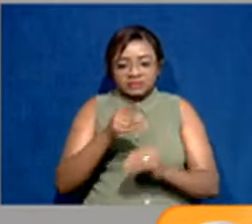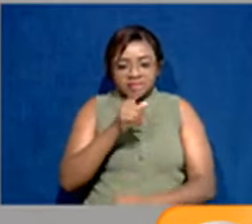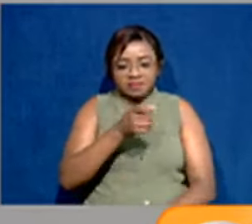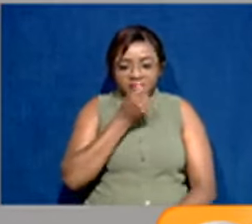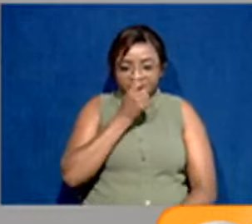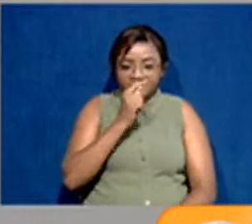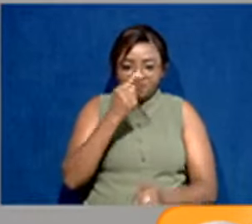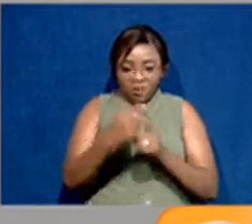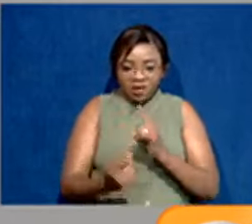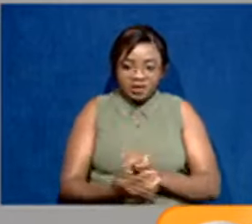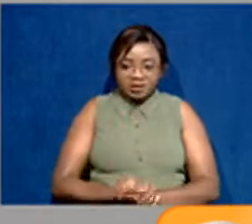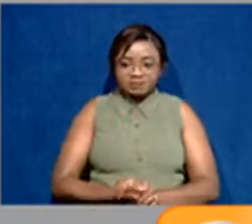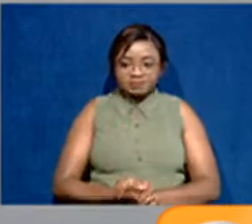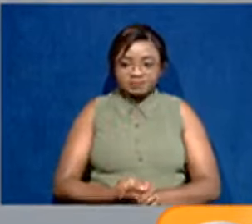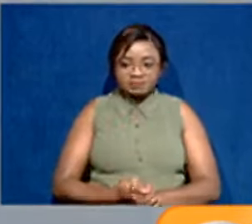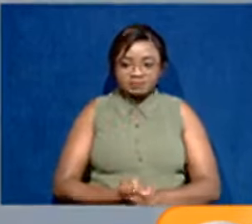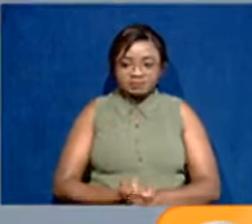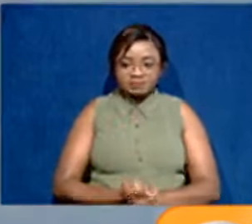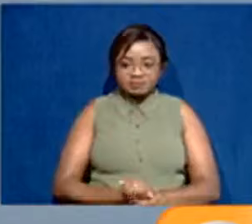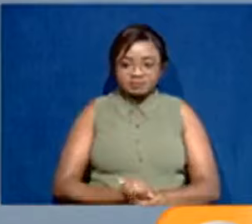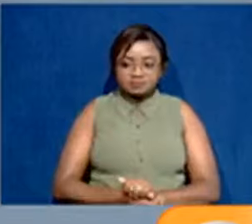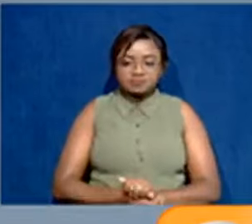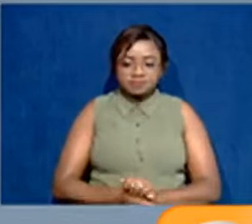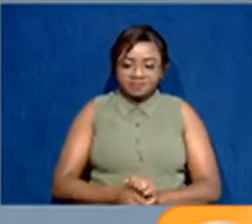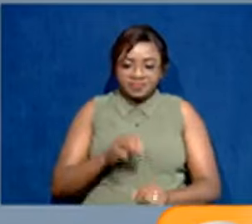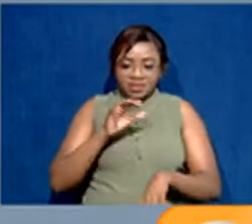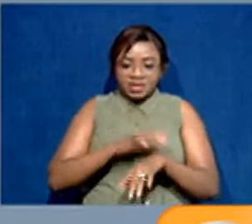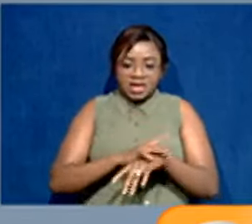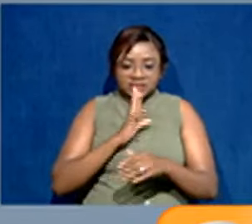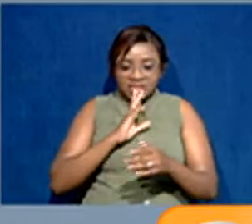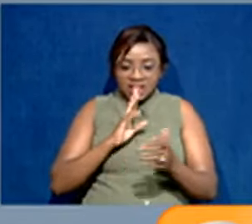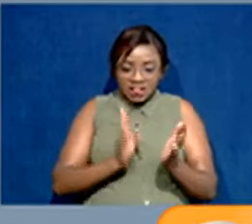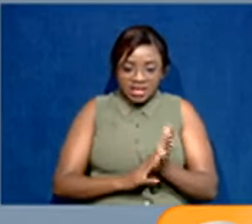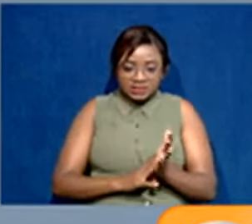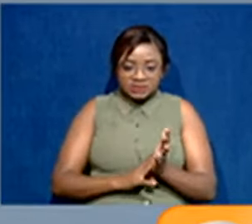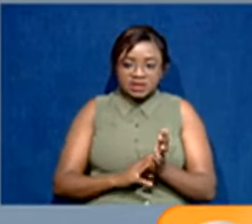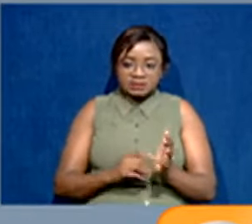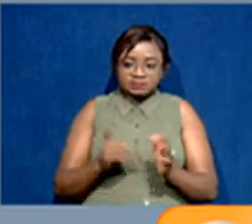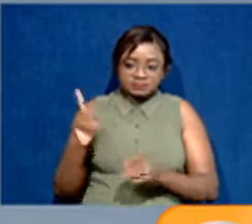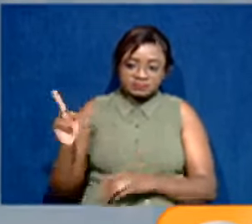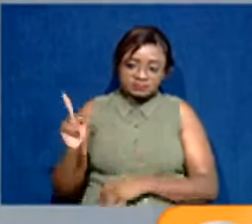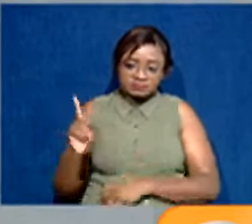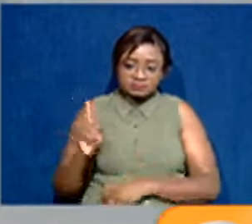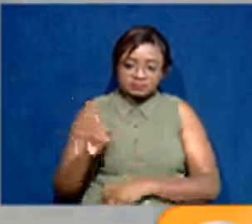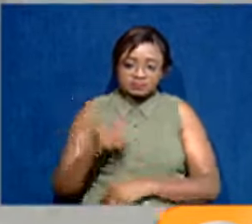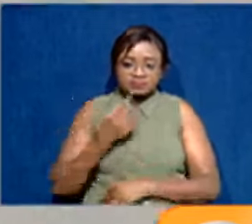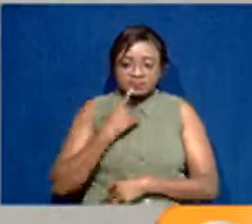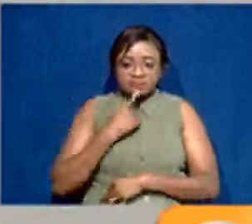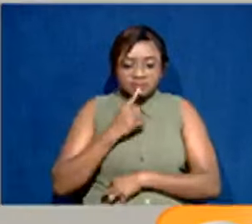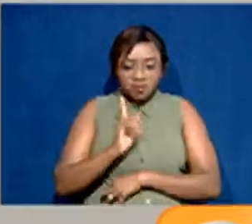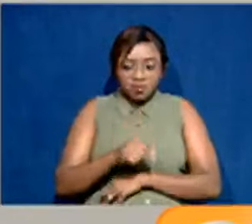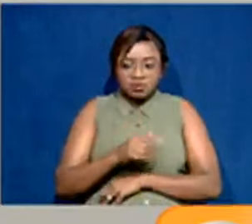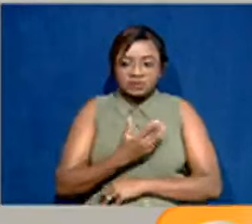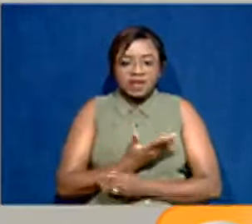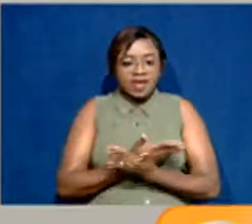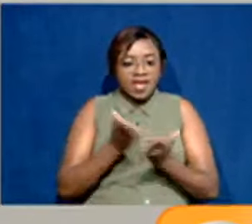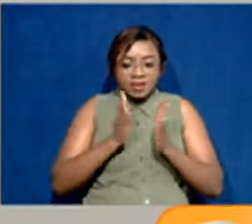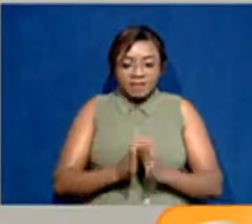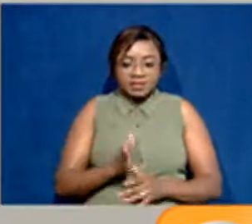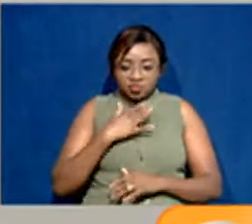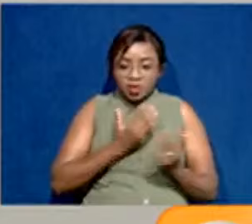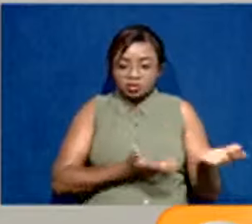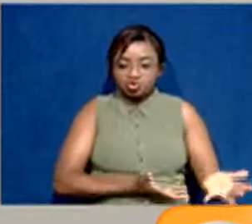mzima. The response to the letter by Agriculture and Food Authority AFA was this directive, directing that any buyer who is to